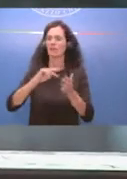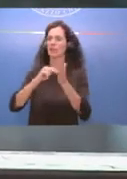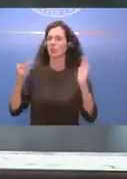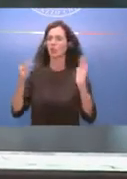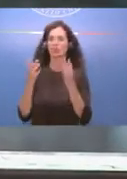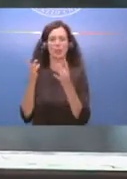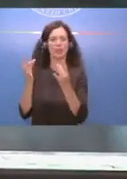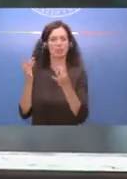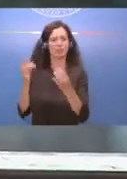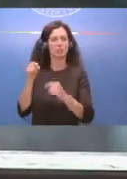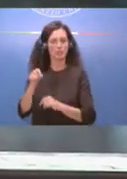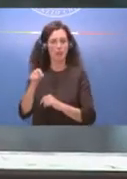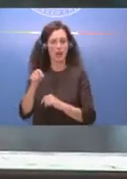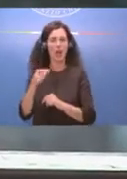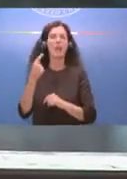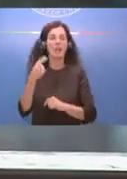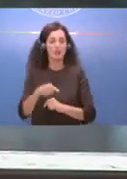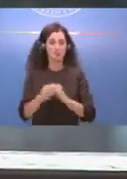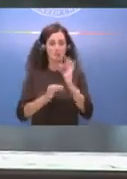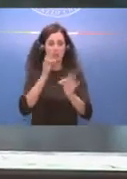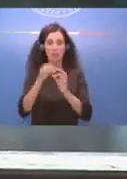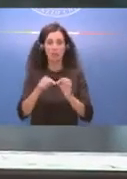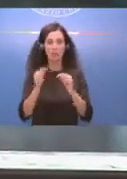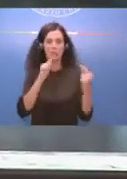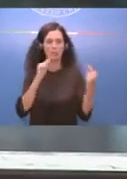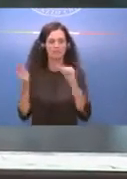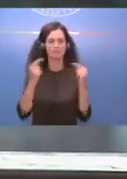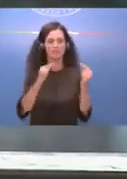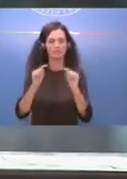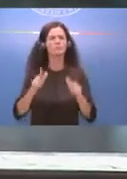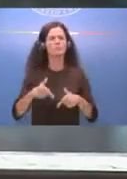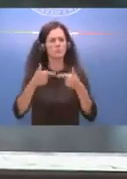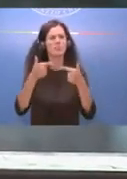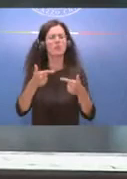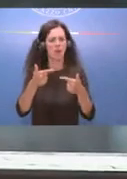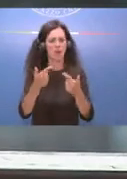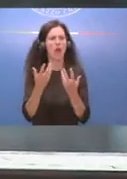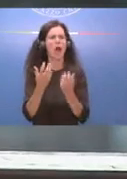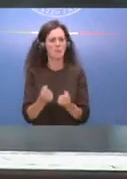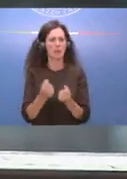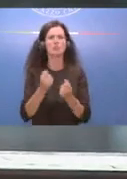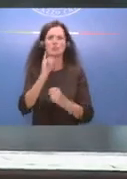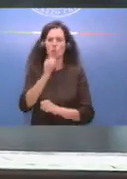global implications needing lowball cooperation